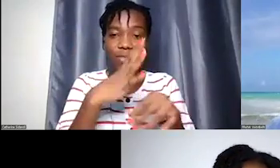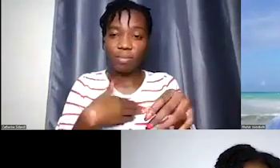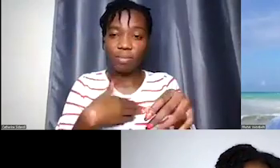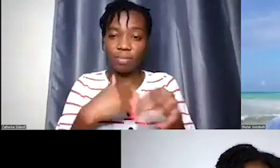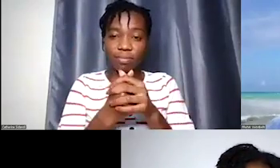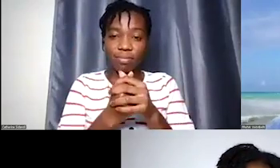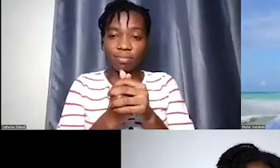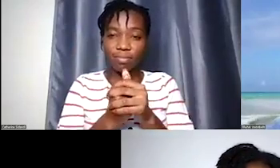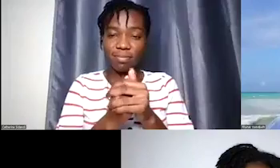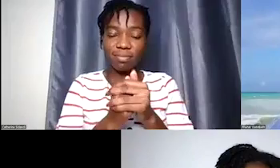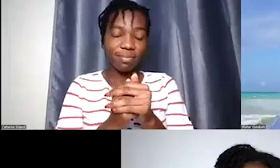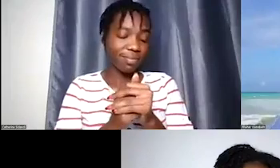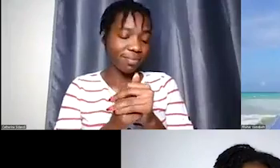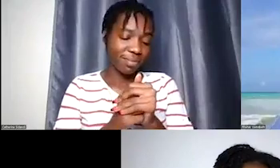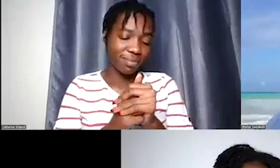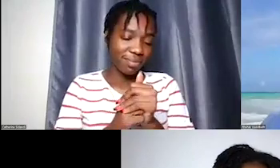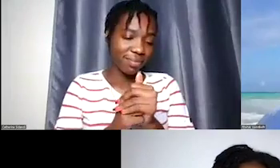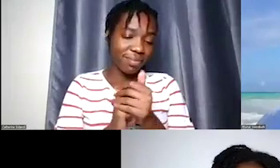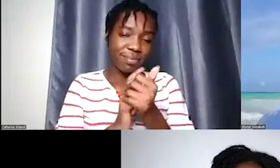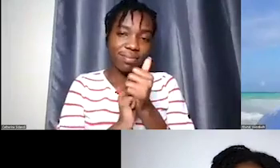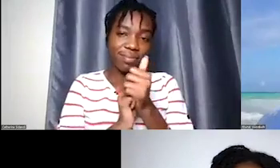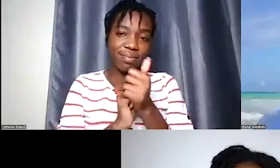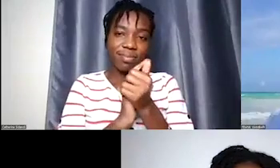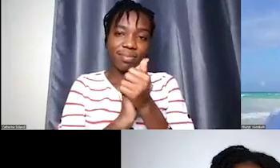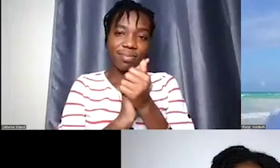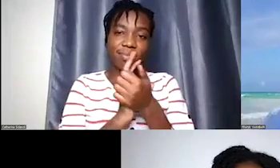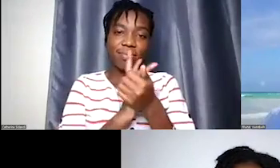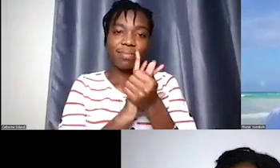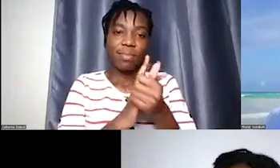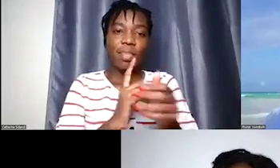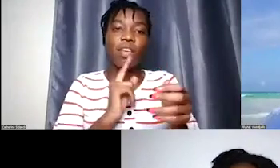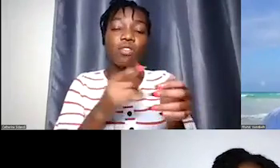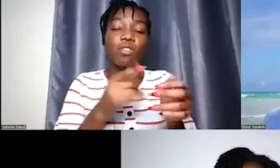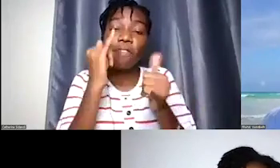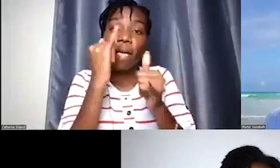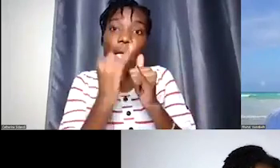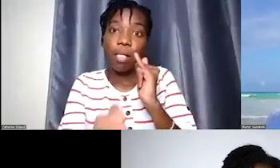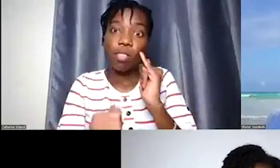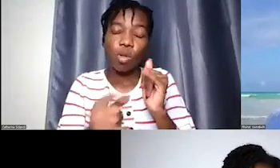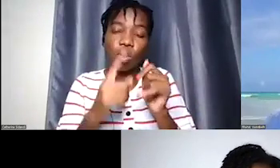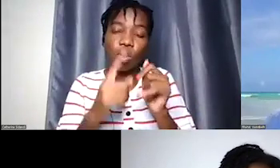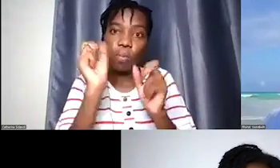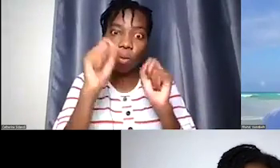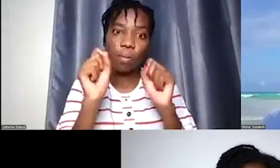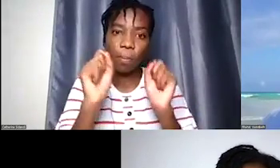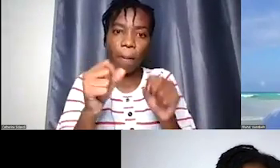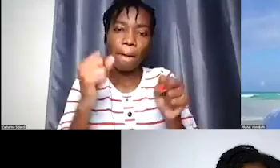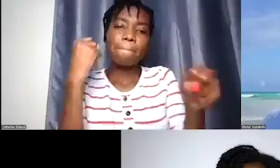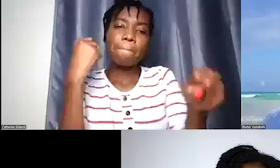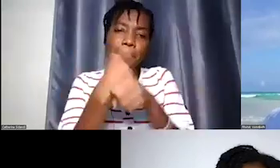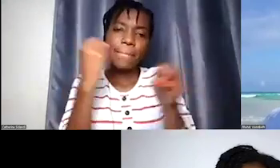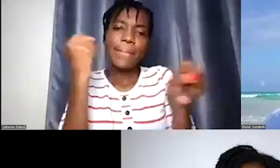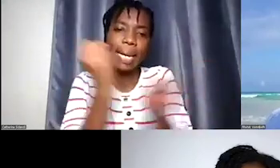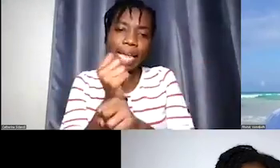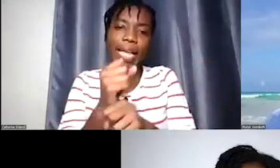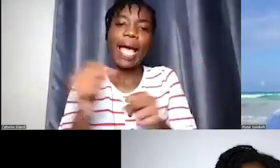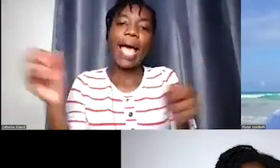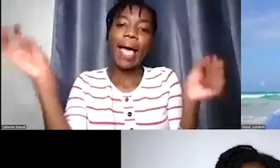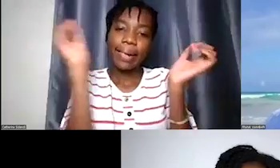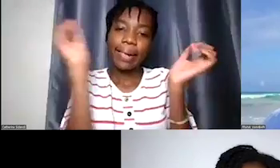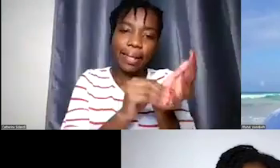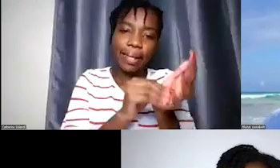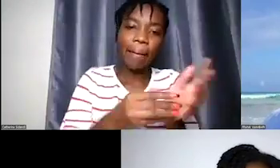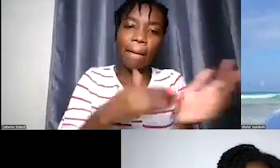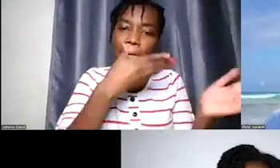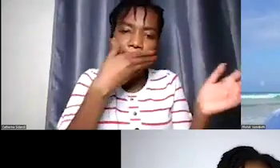shot. My parting shot is you can make it again, even better than